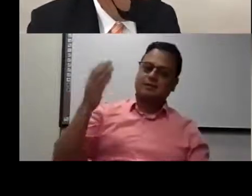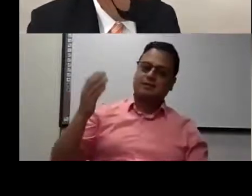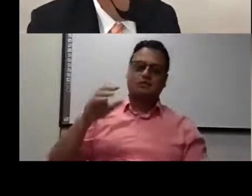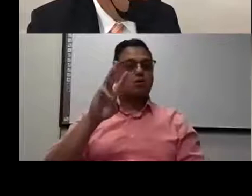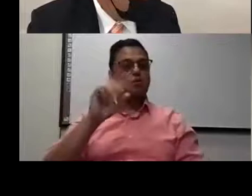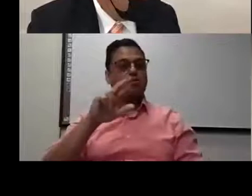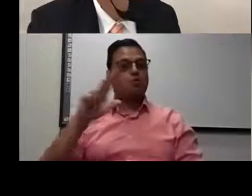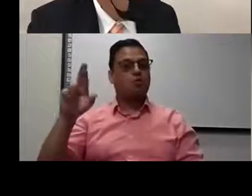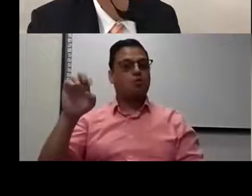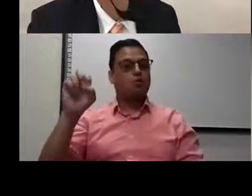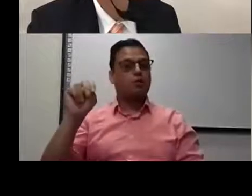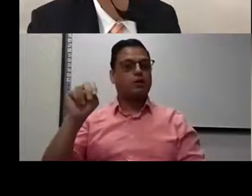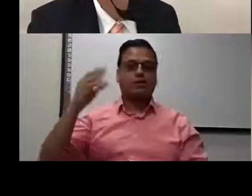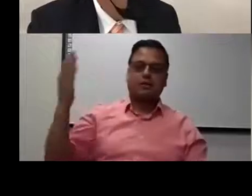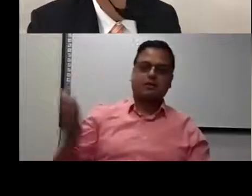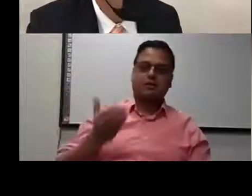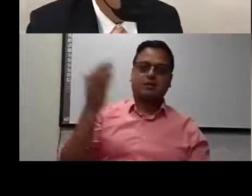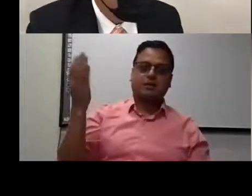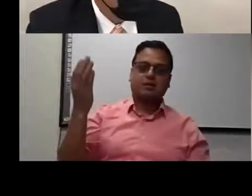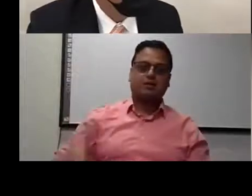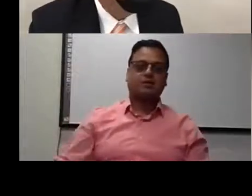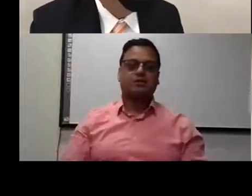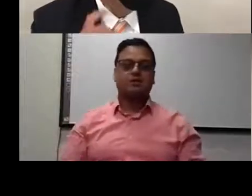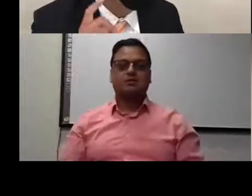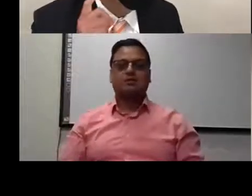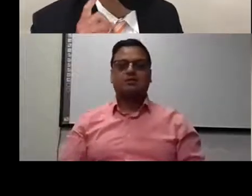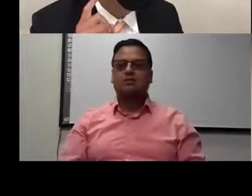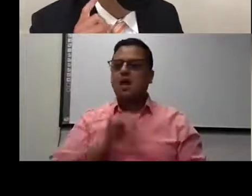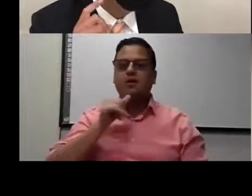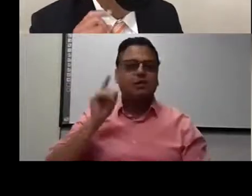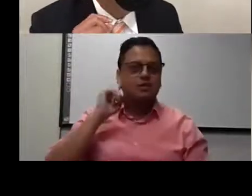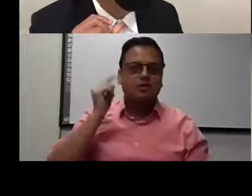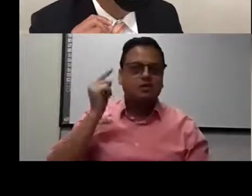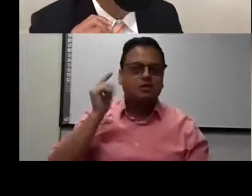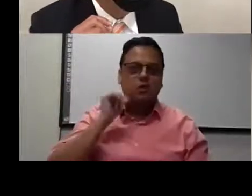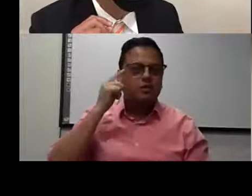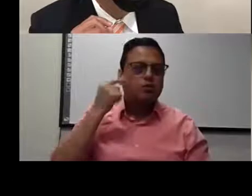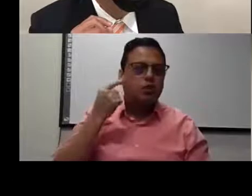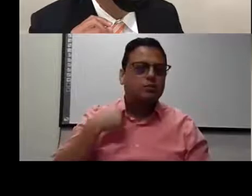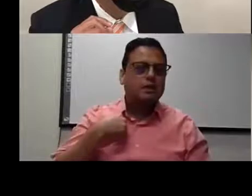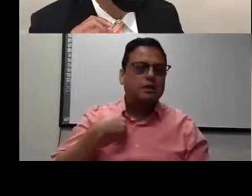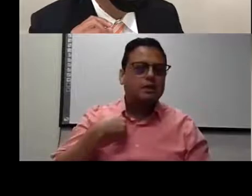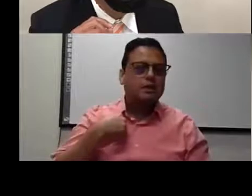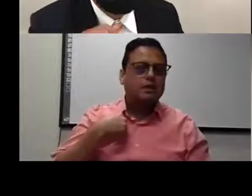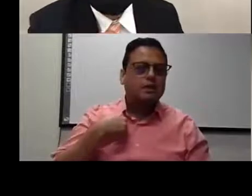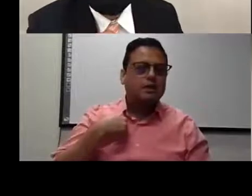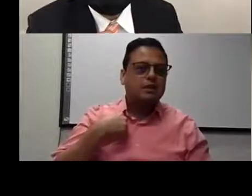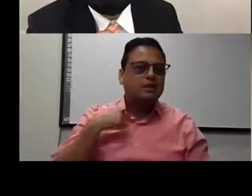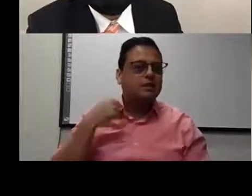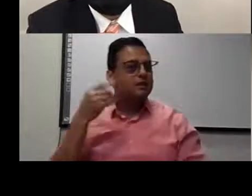Warren. Here. I don't think you heard Here.